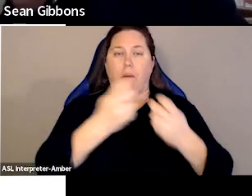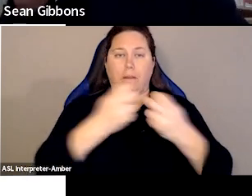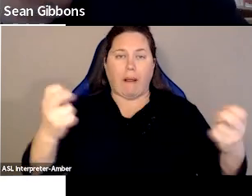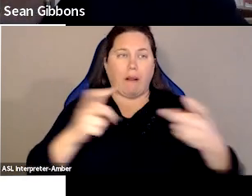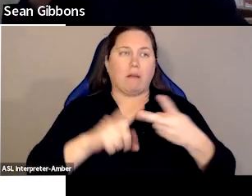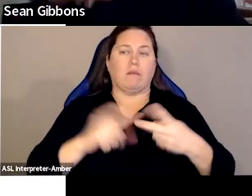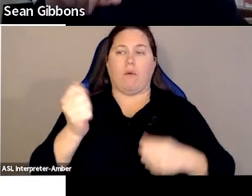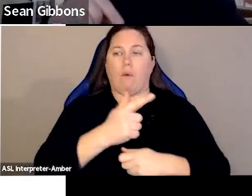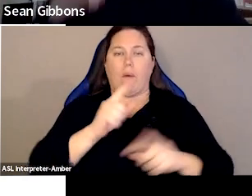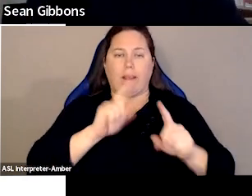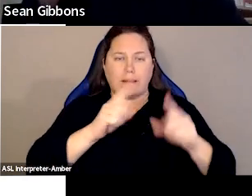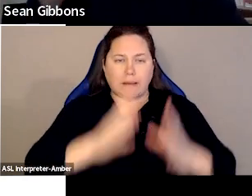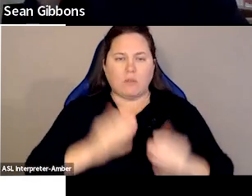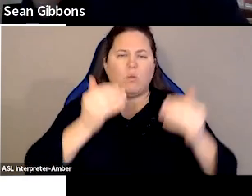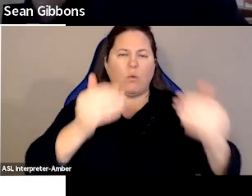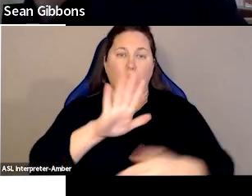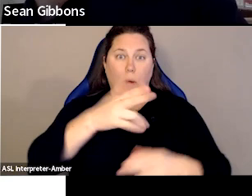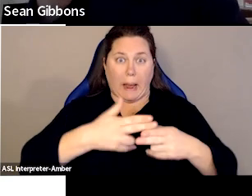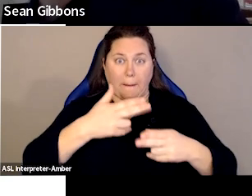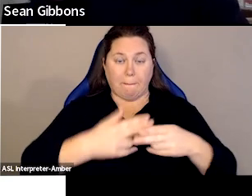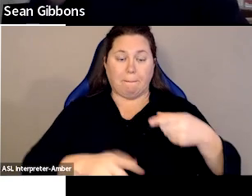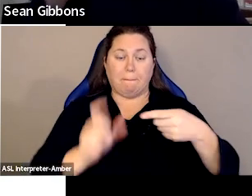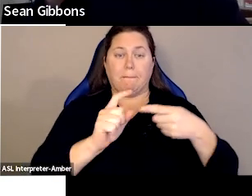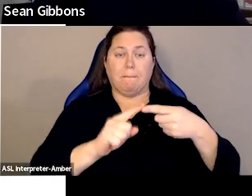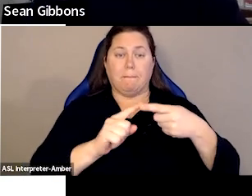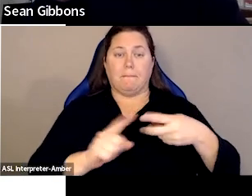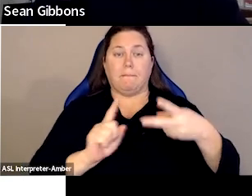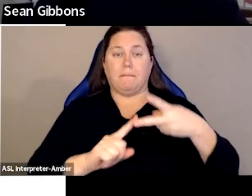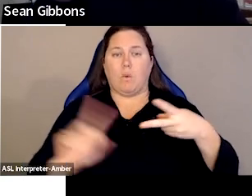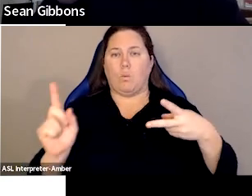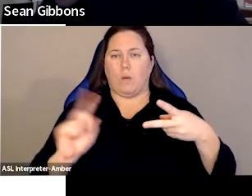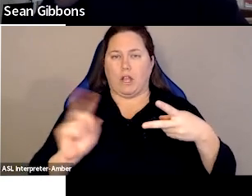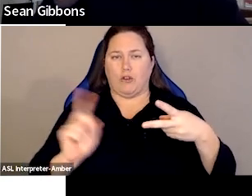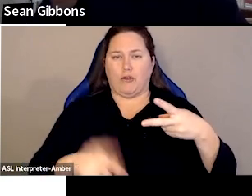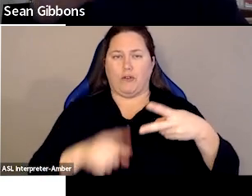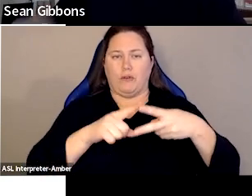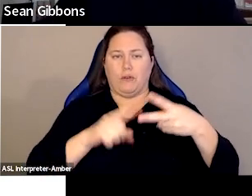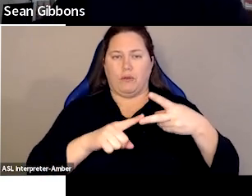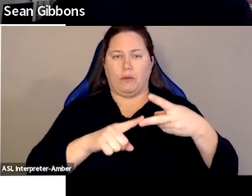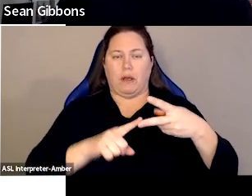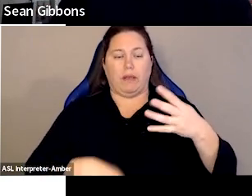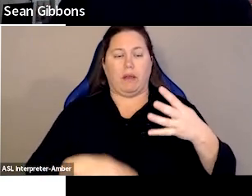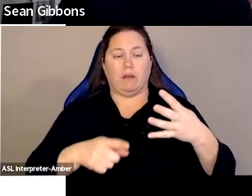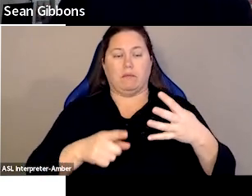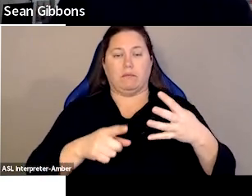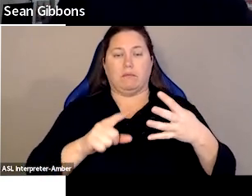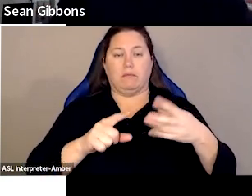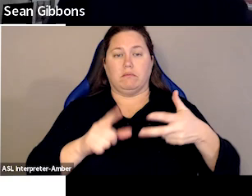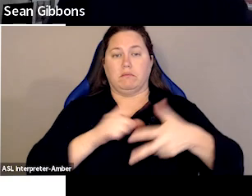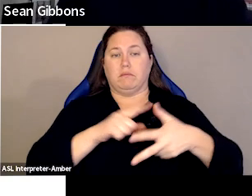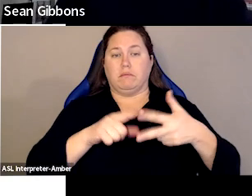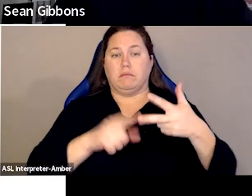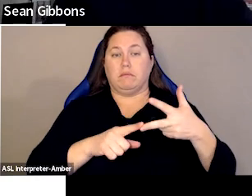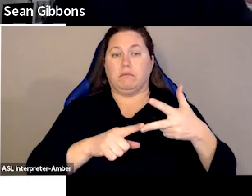chat. Go ahead, type your name in, where you're coming in from, right? And then in just 2 words, how you doing right now? And so I'll model this for everybody, and then we can,